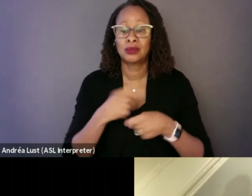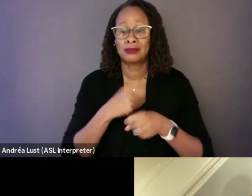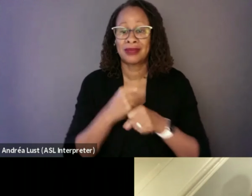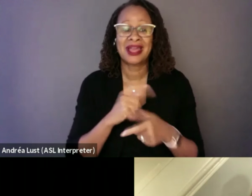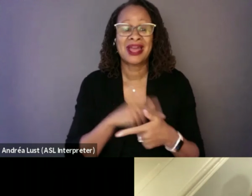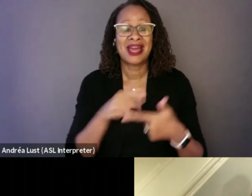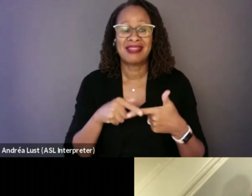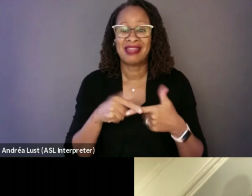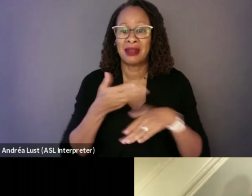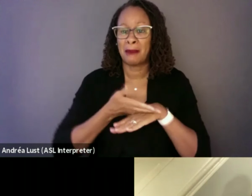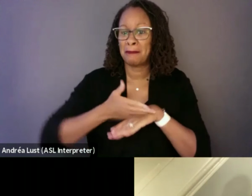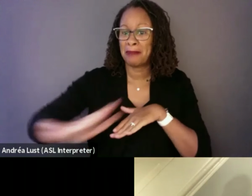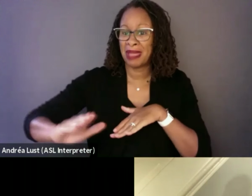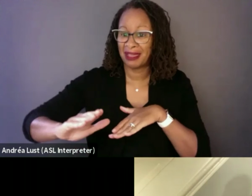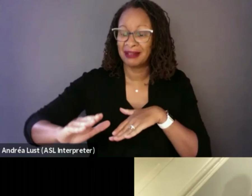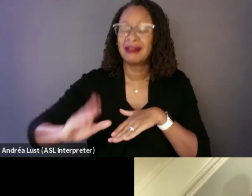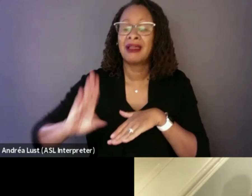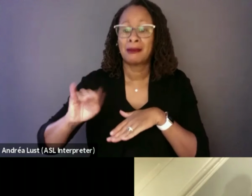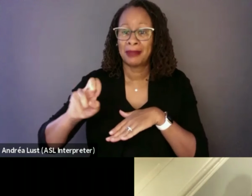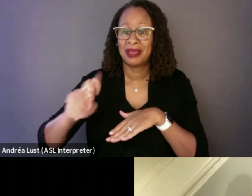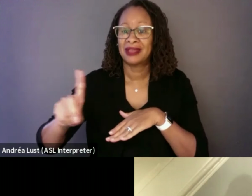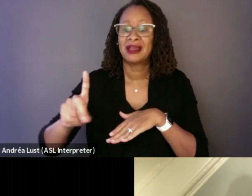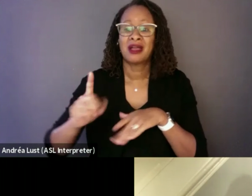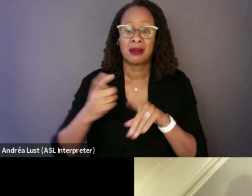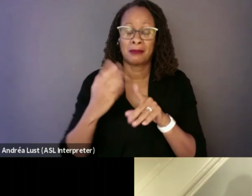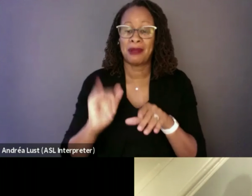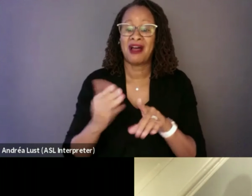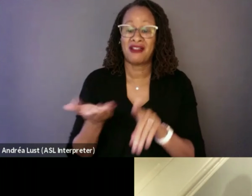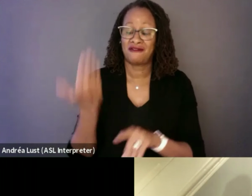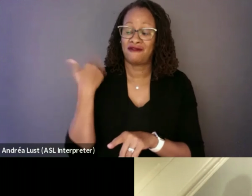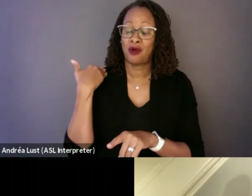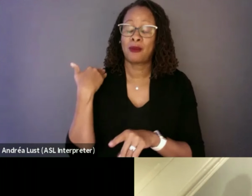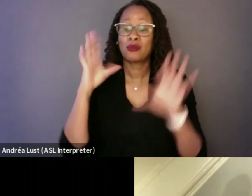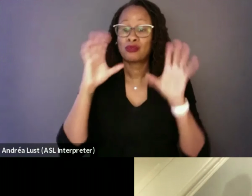subsequently banned by former President Mugabe and his censorship board.